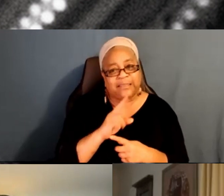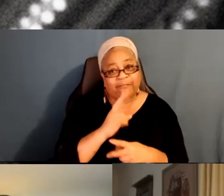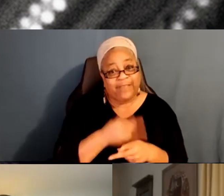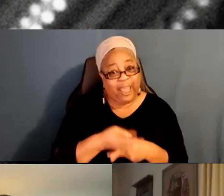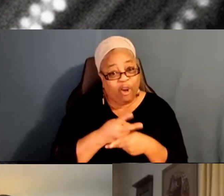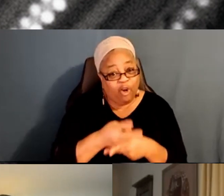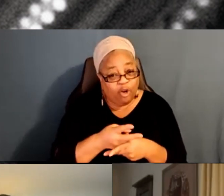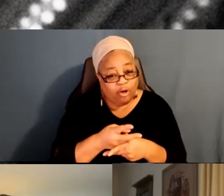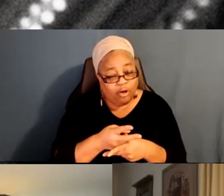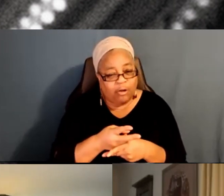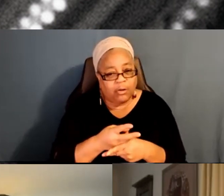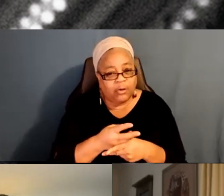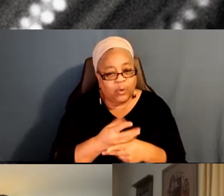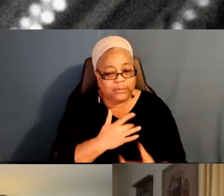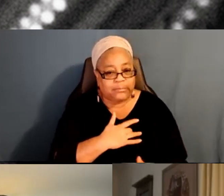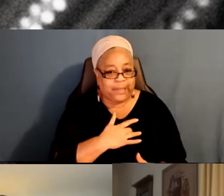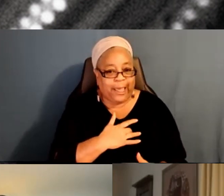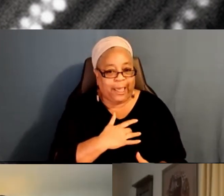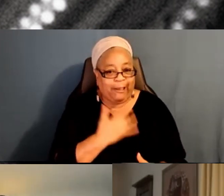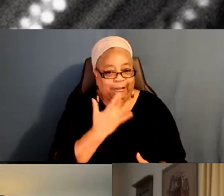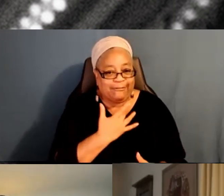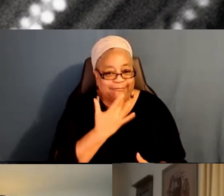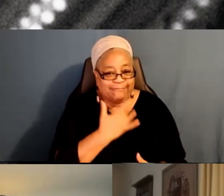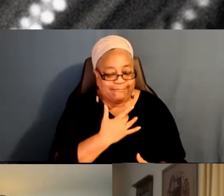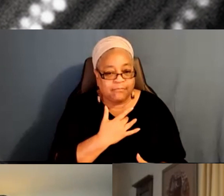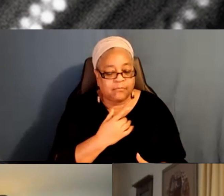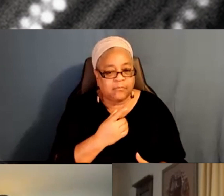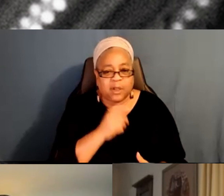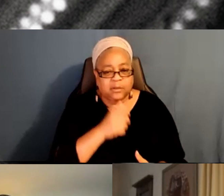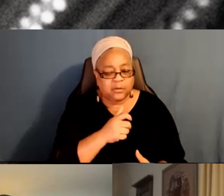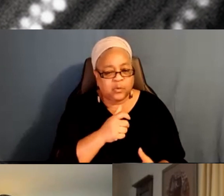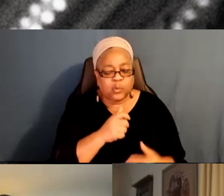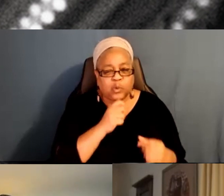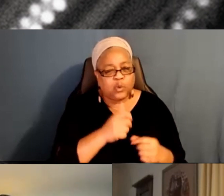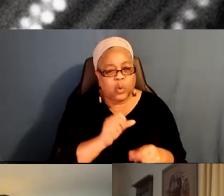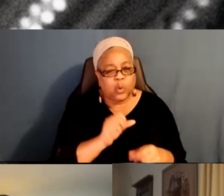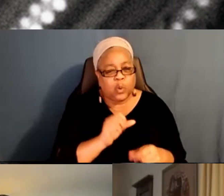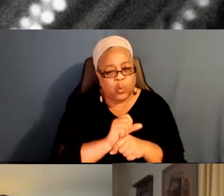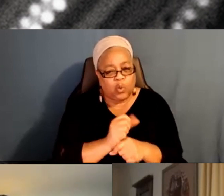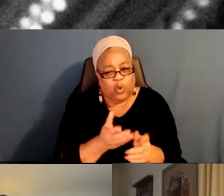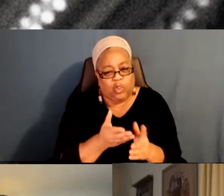one in which we work through